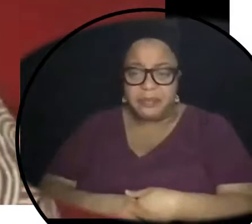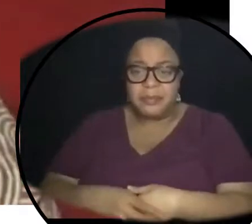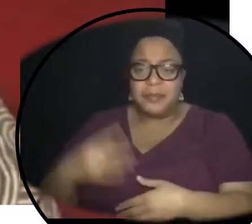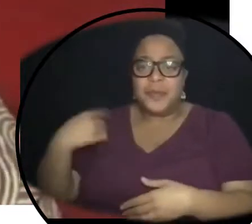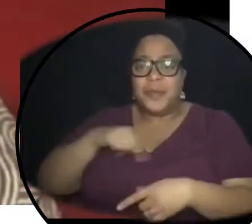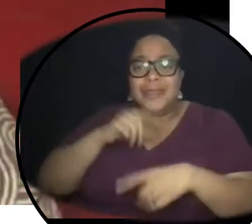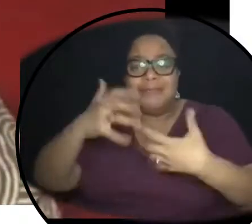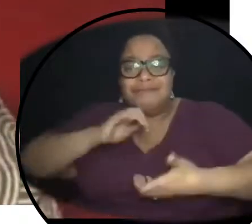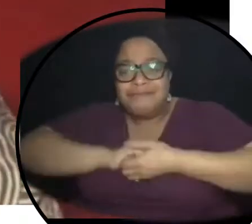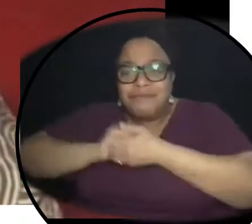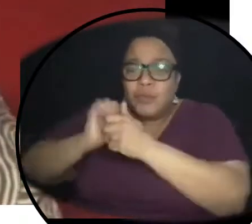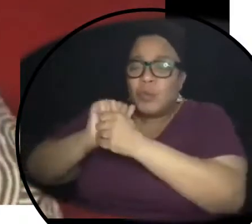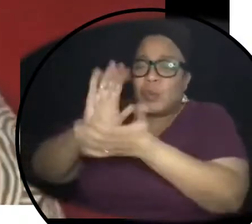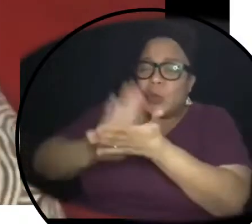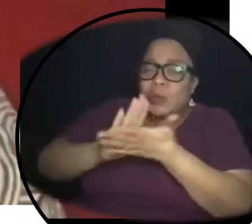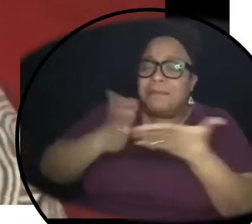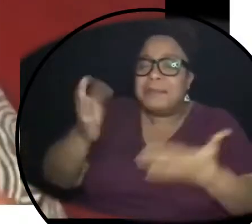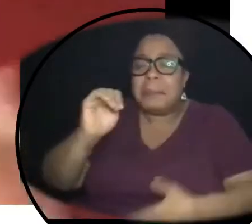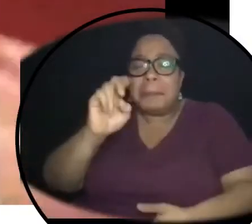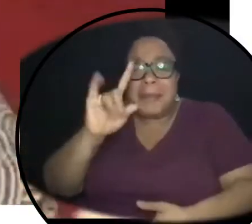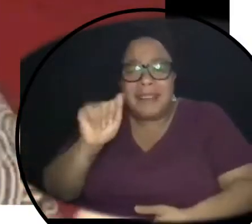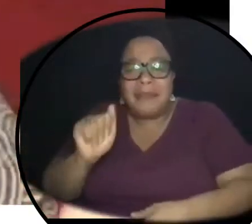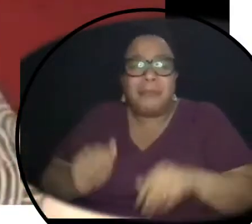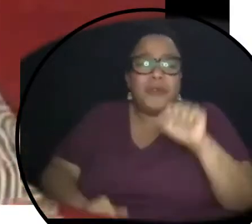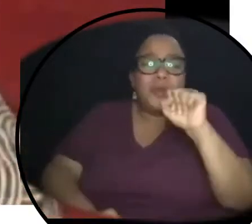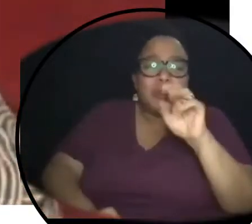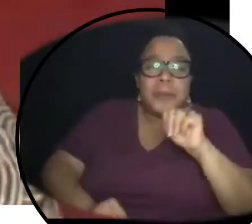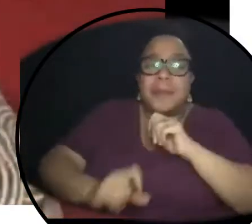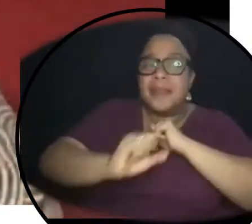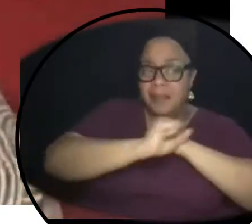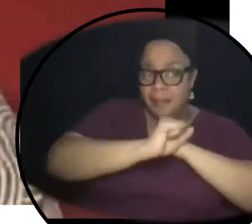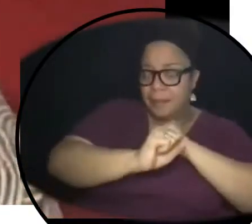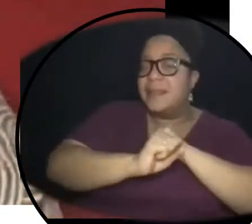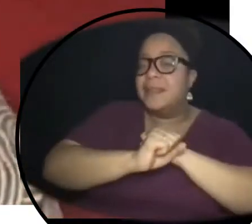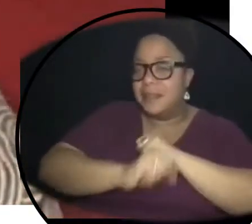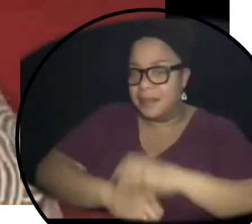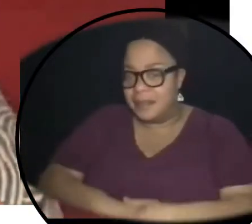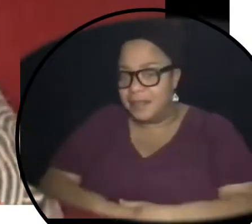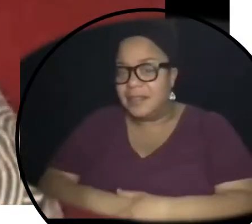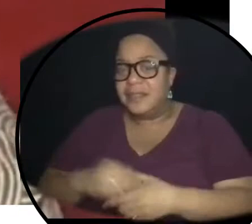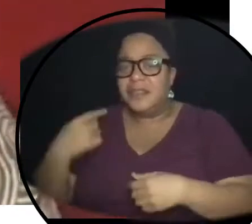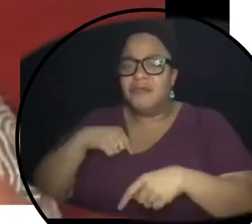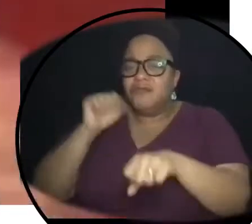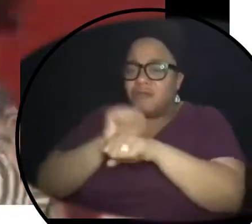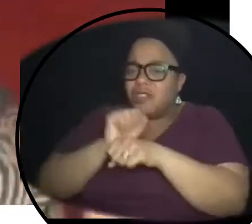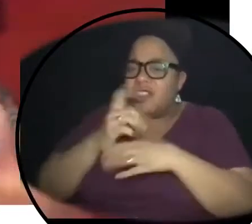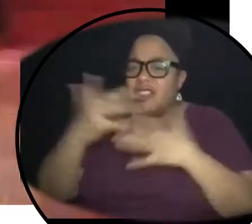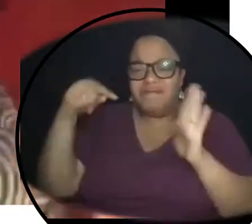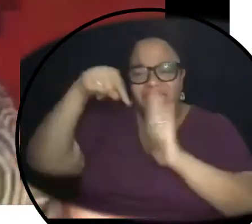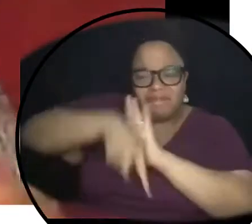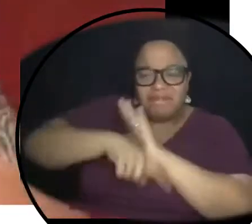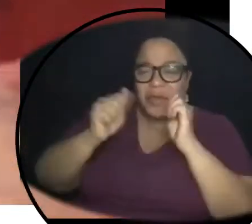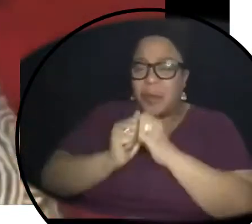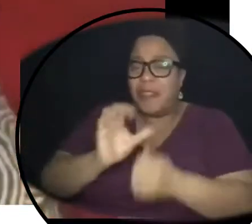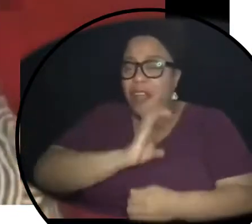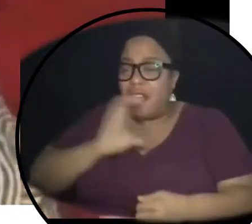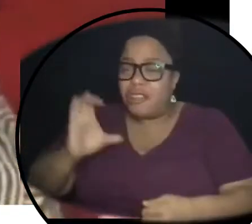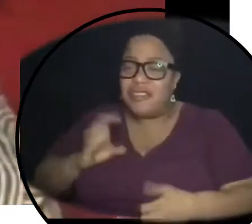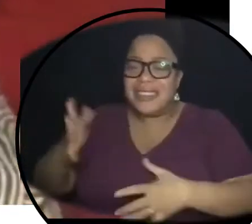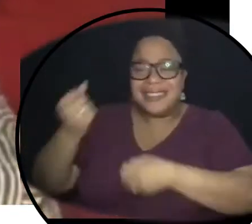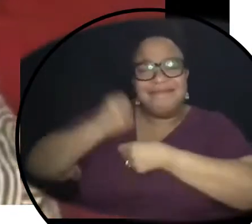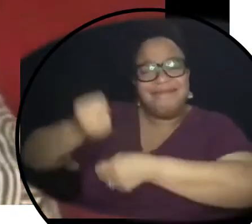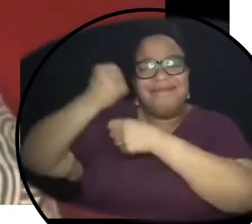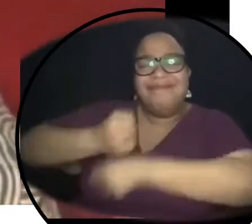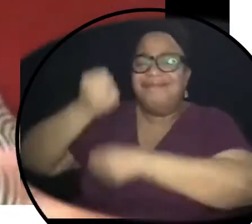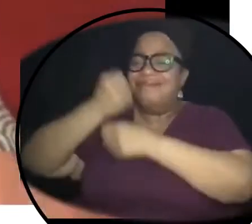House of Representatives, but later on was rejected by the Senate. So that means we're back to